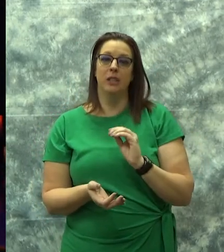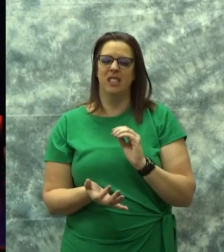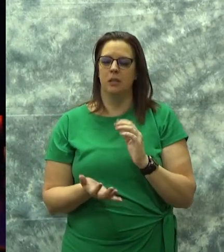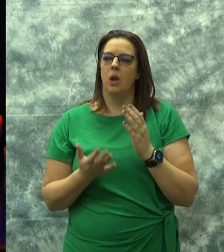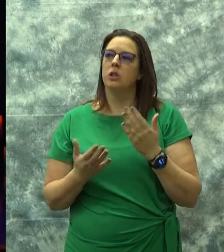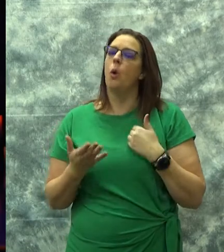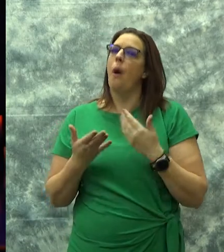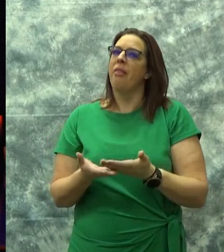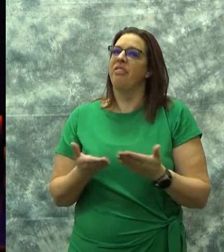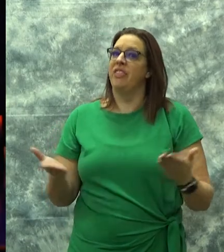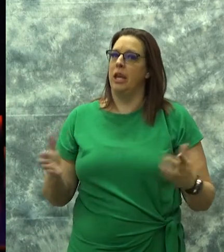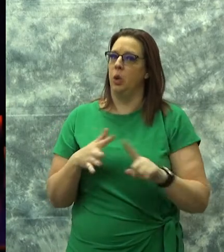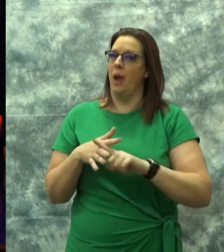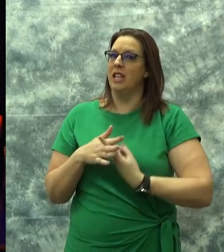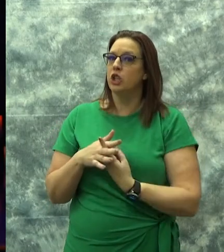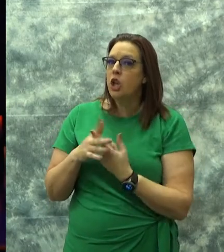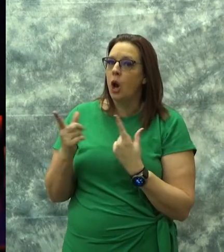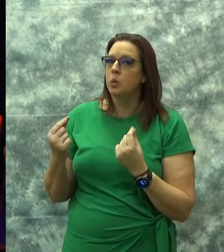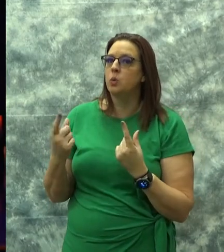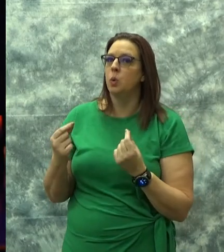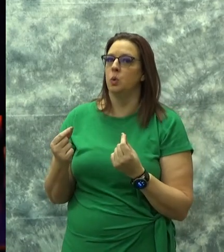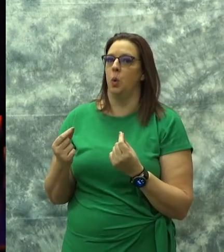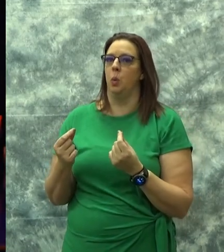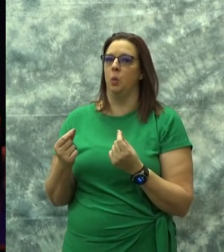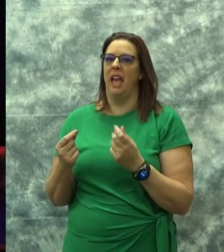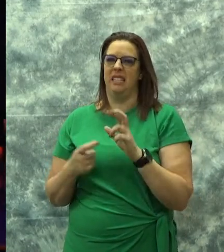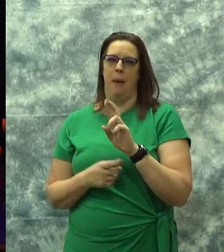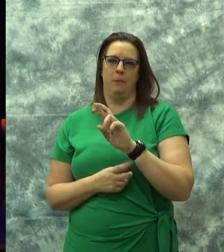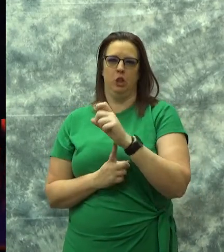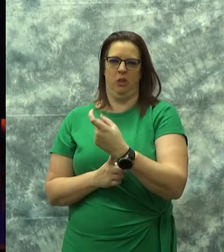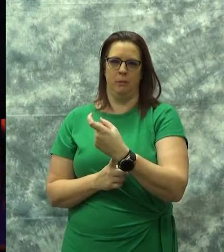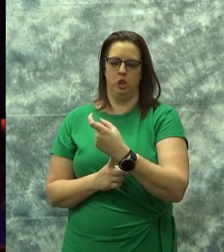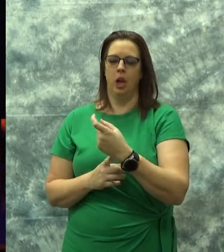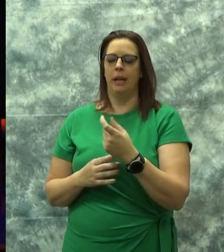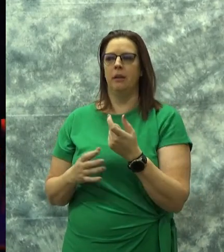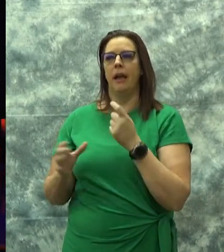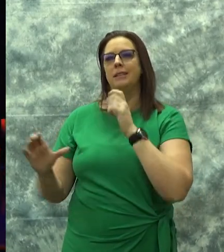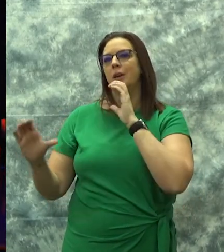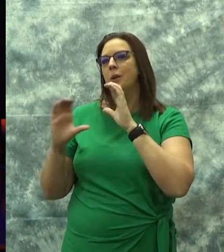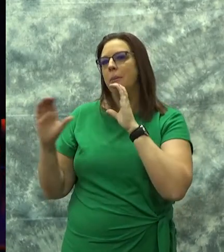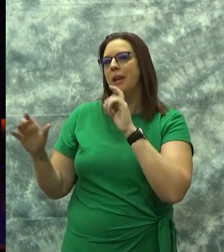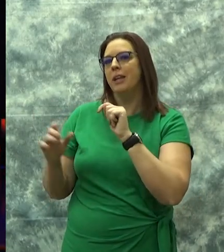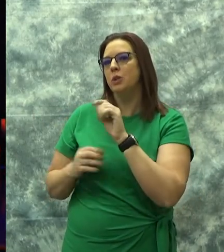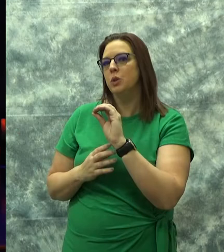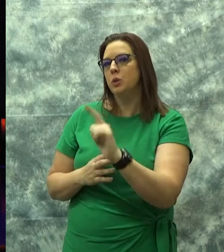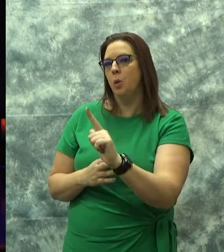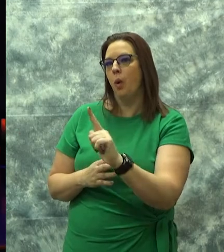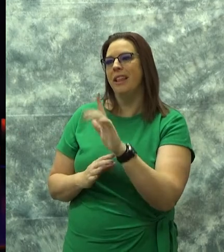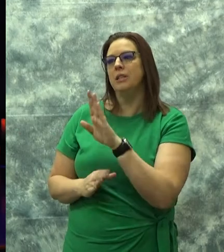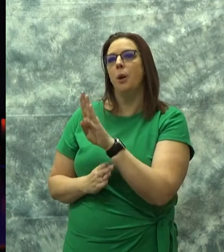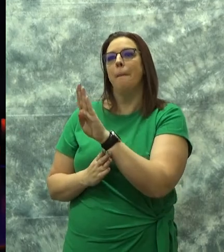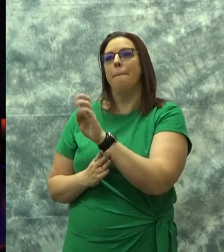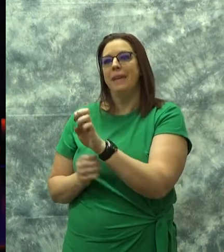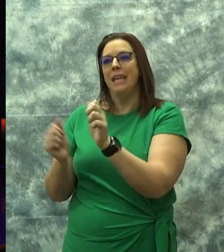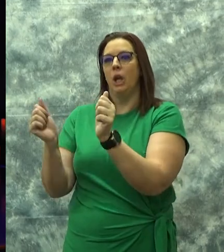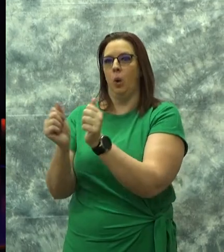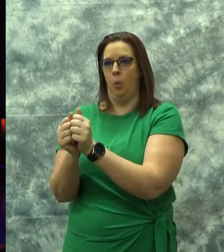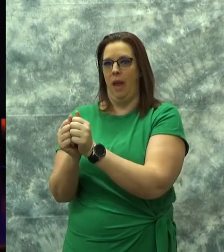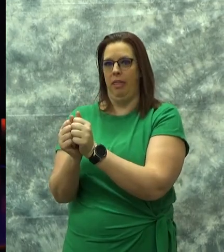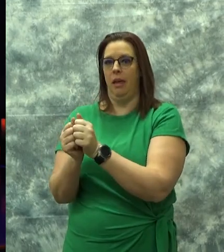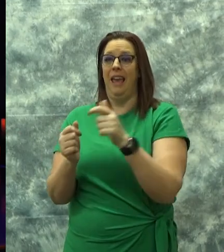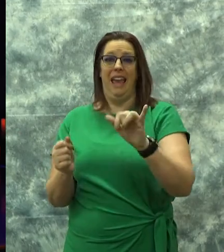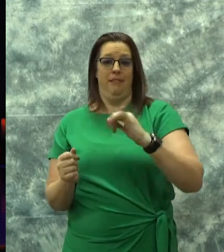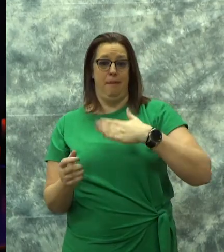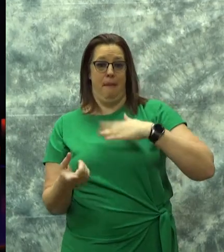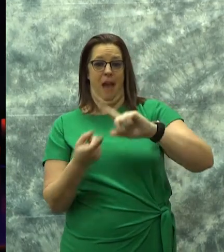these experiences. And one thing we could start to do that's just a little communication communications tool as human beings, is to be with each other. And if my